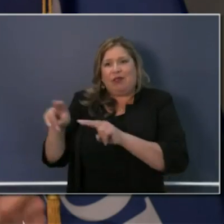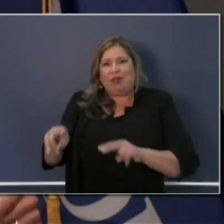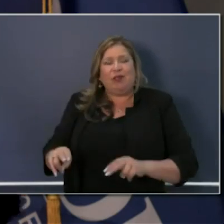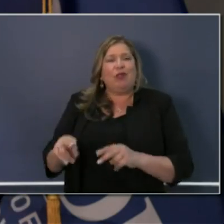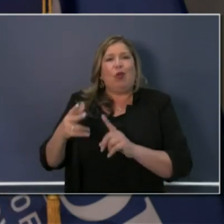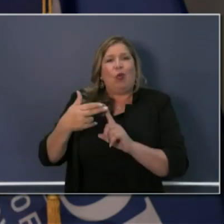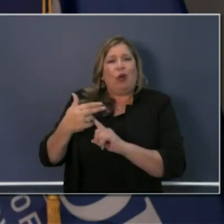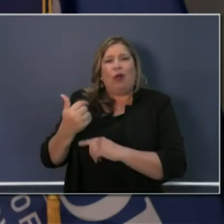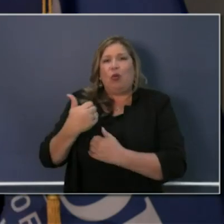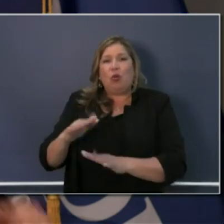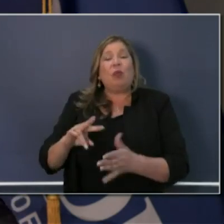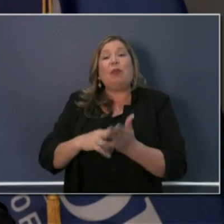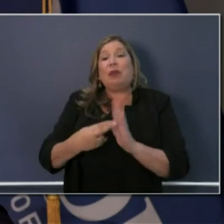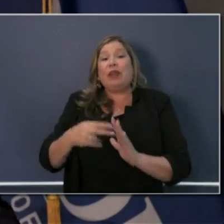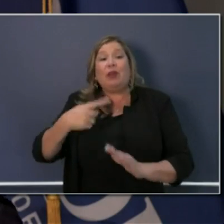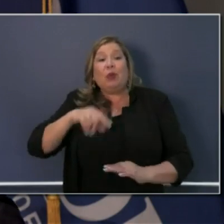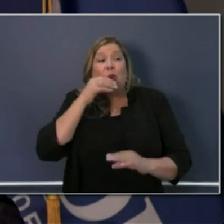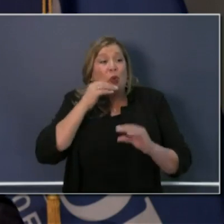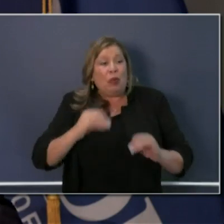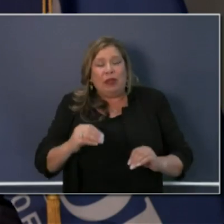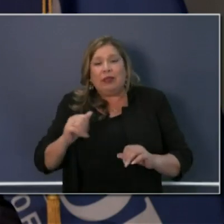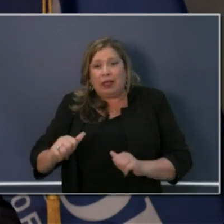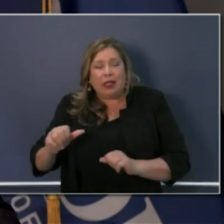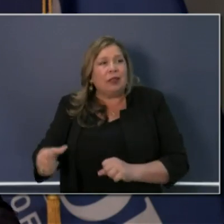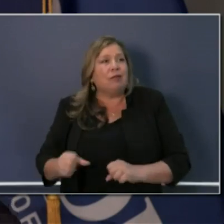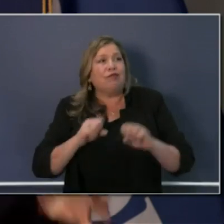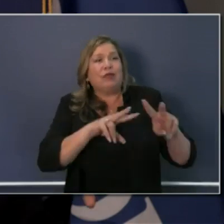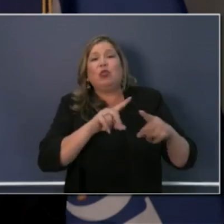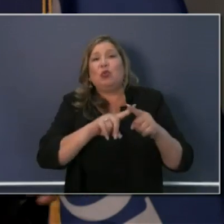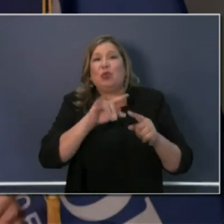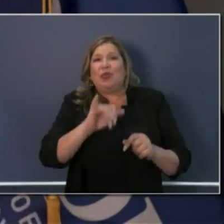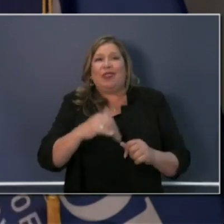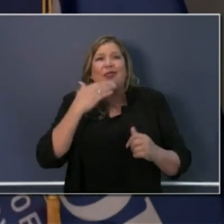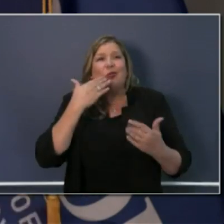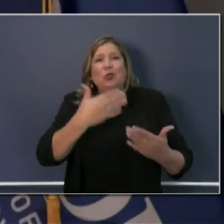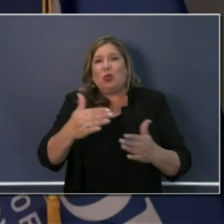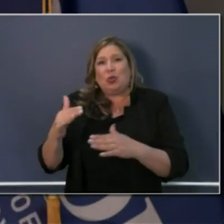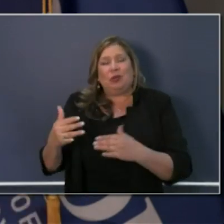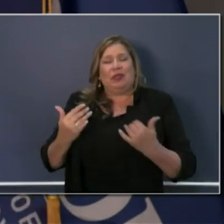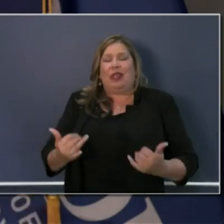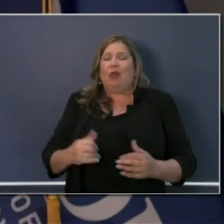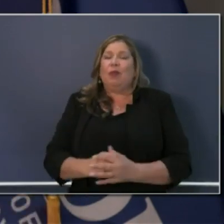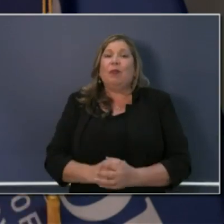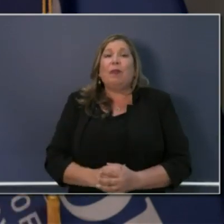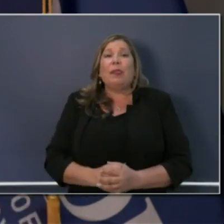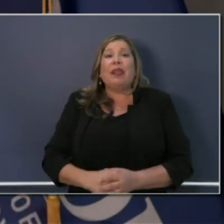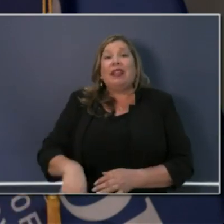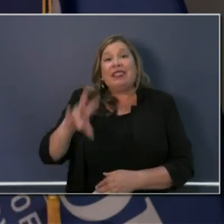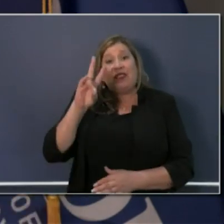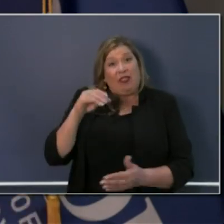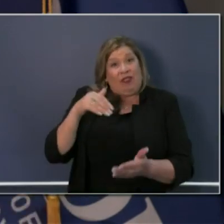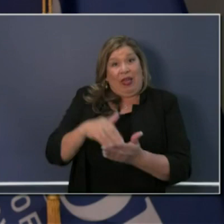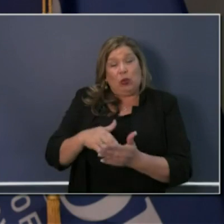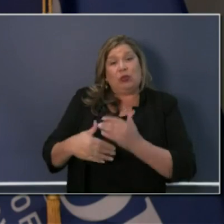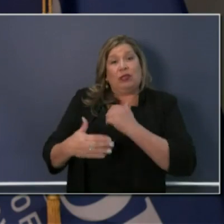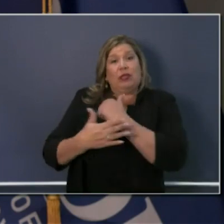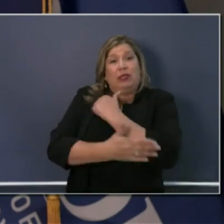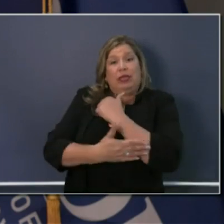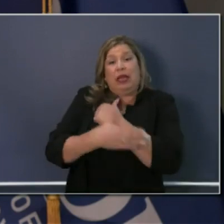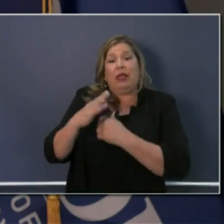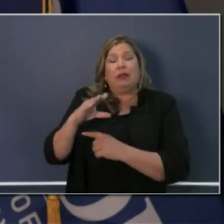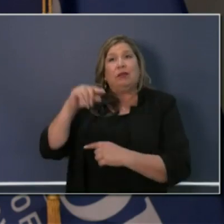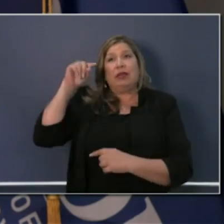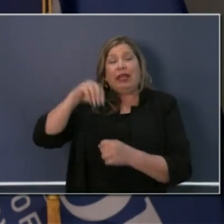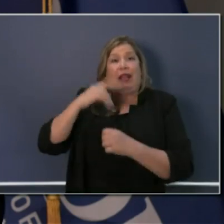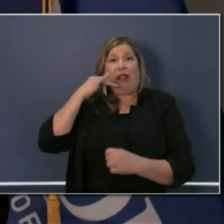get folks off the streets quickly and into those units. 7 counties now have already secured beds for homeless.